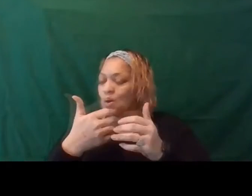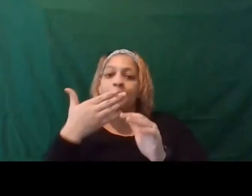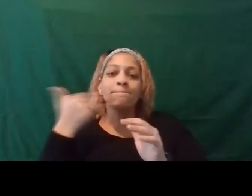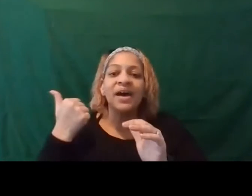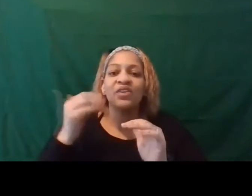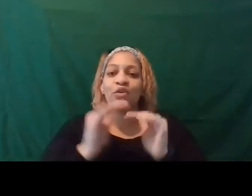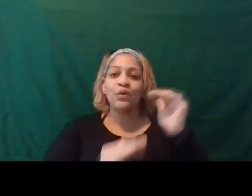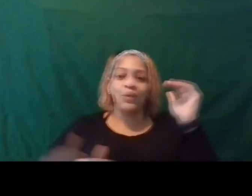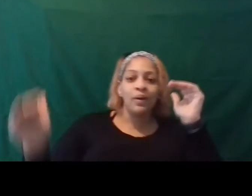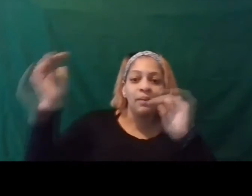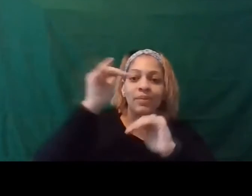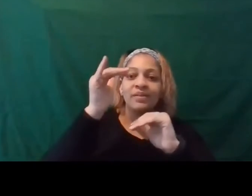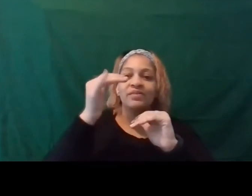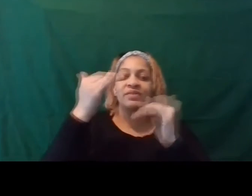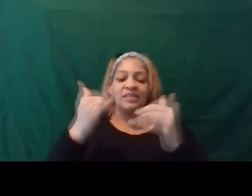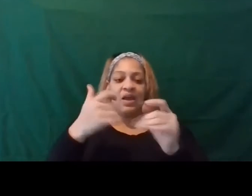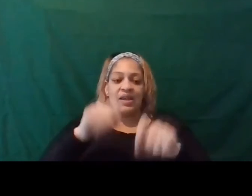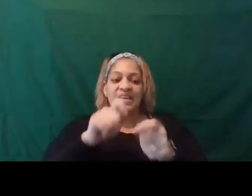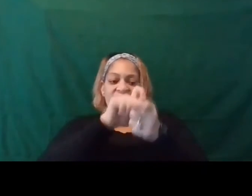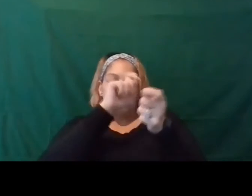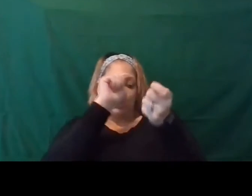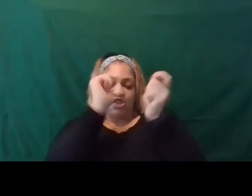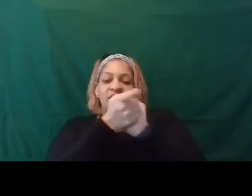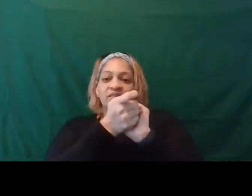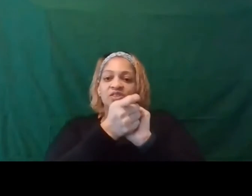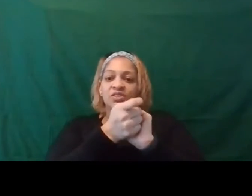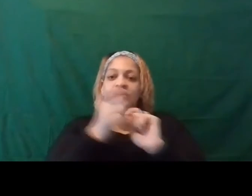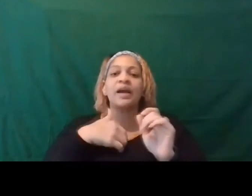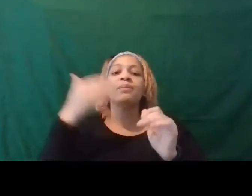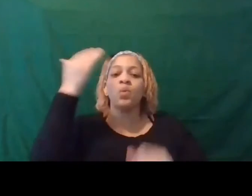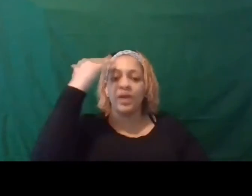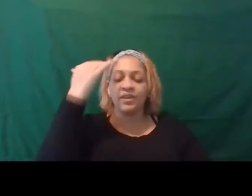or above. I'm now able to shift it because I'm aware of it.